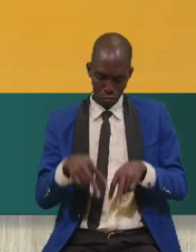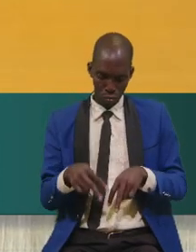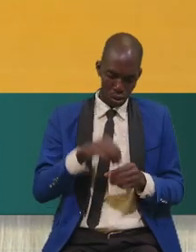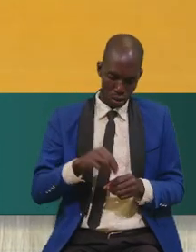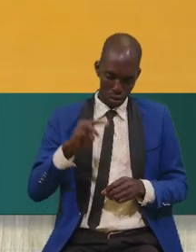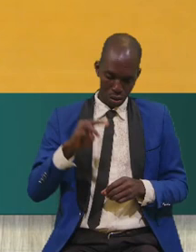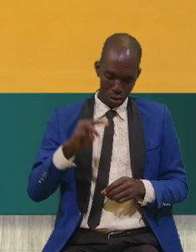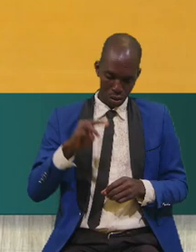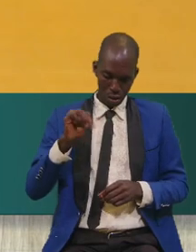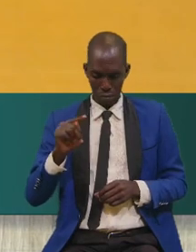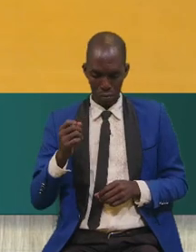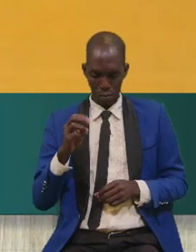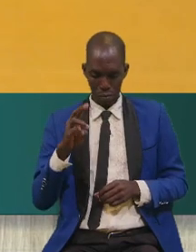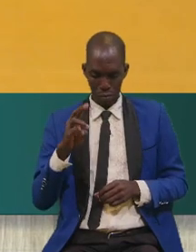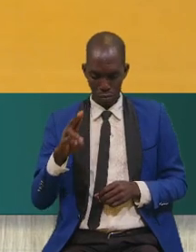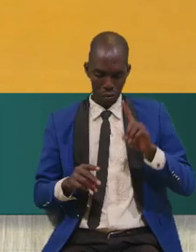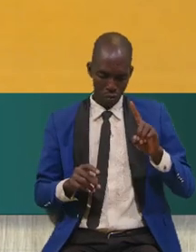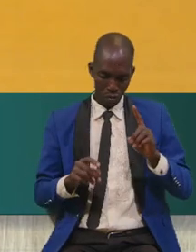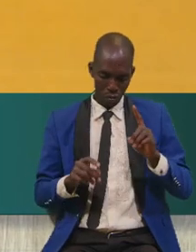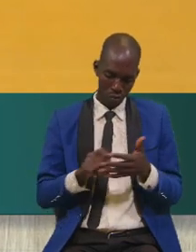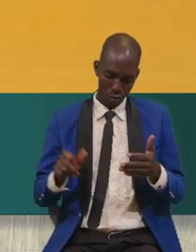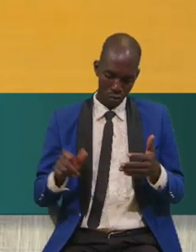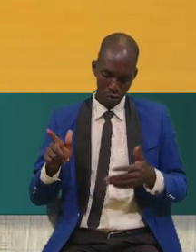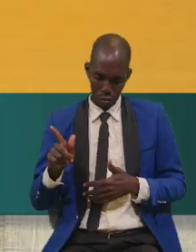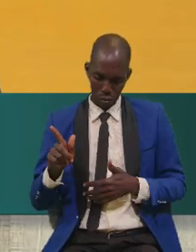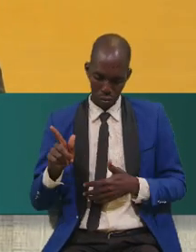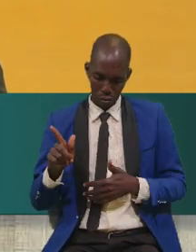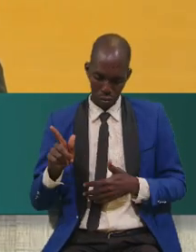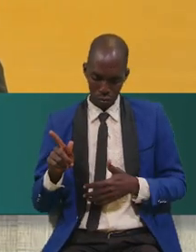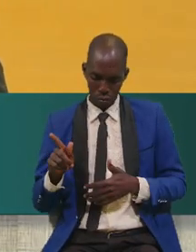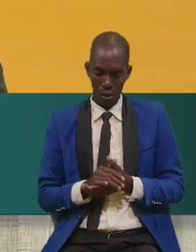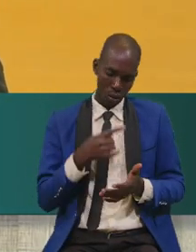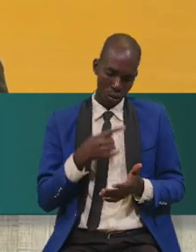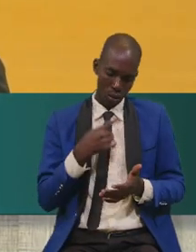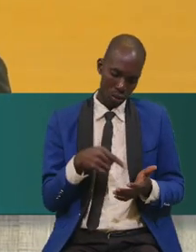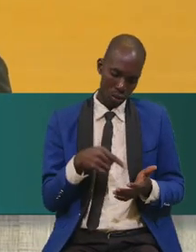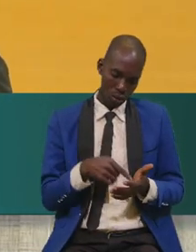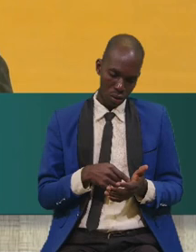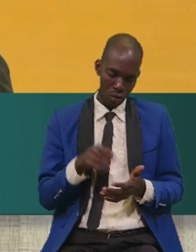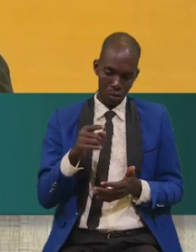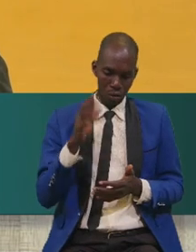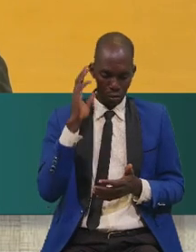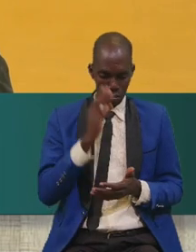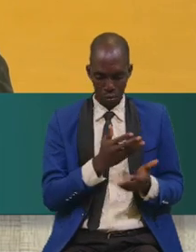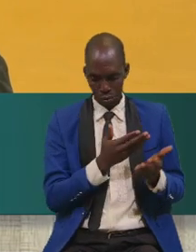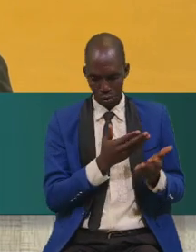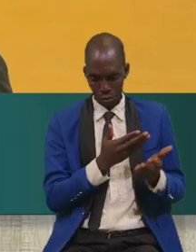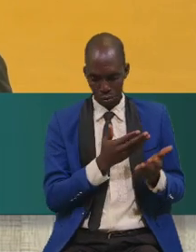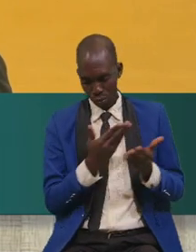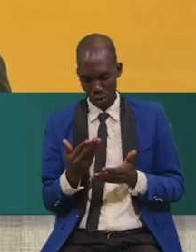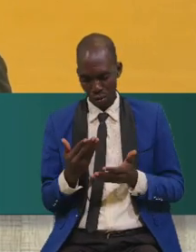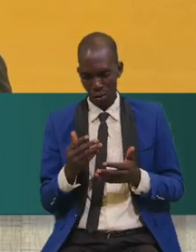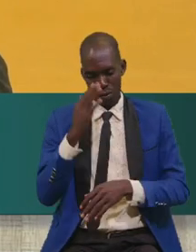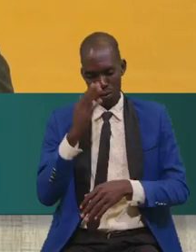verse 21, it said, thou shalt bring forth his son, and thou shalt call his